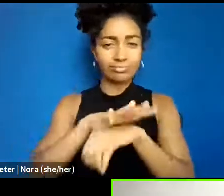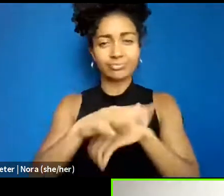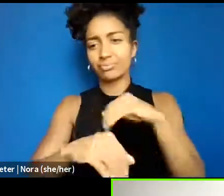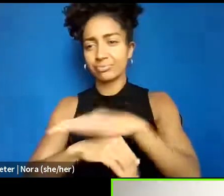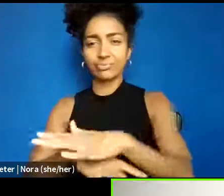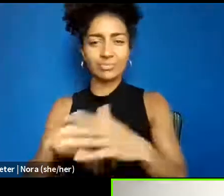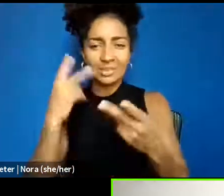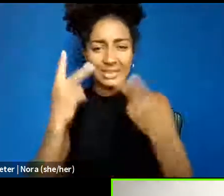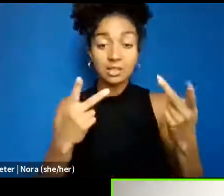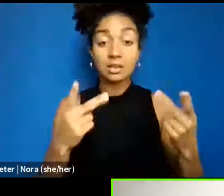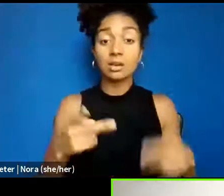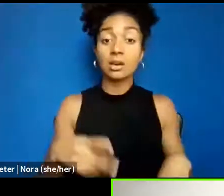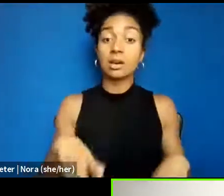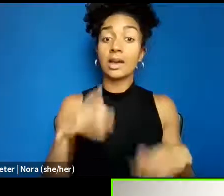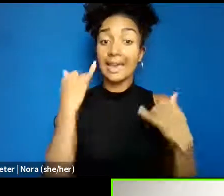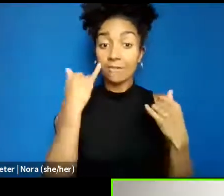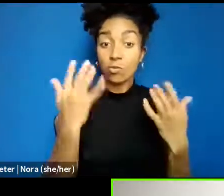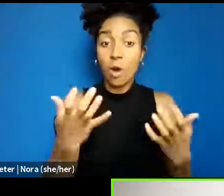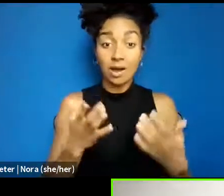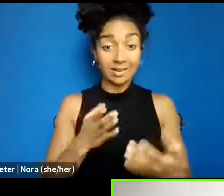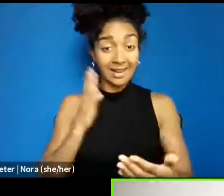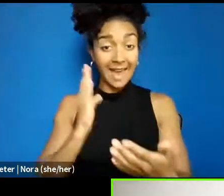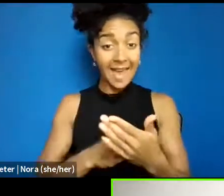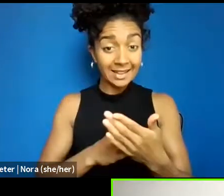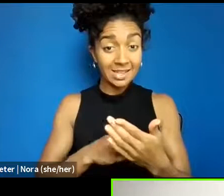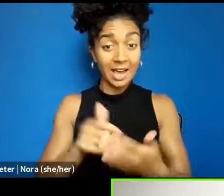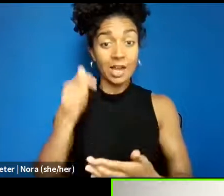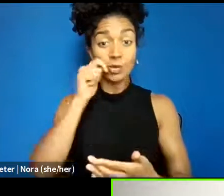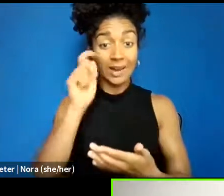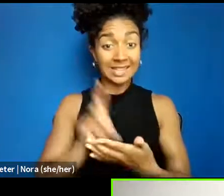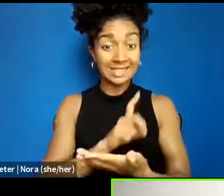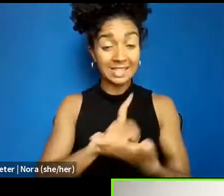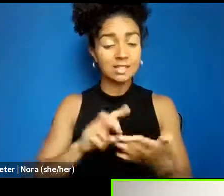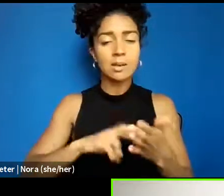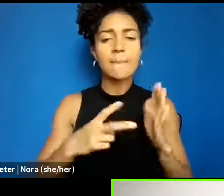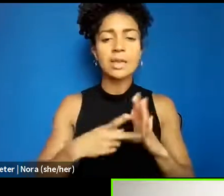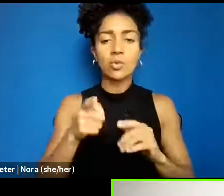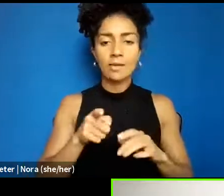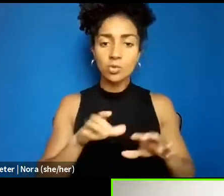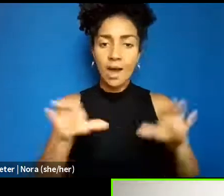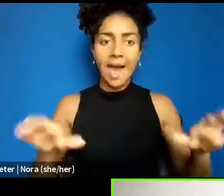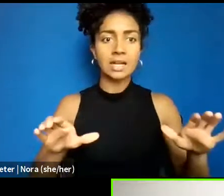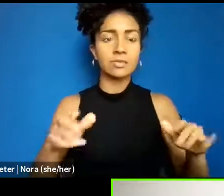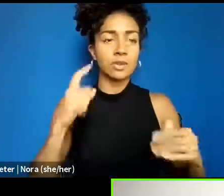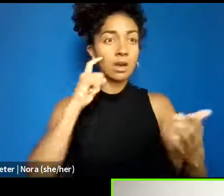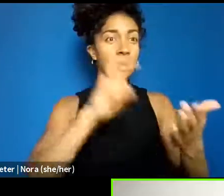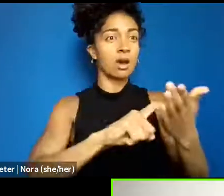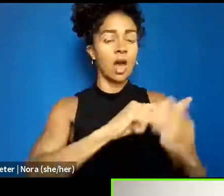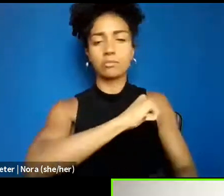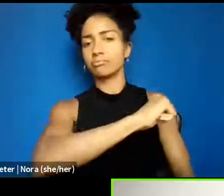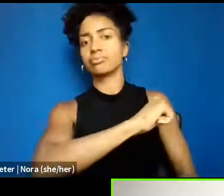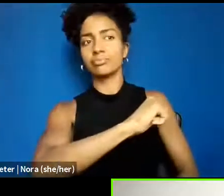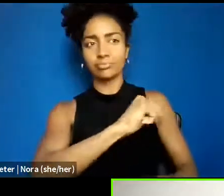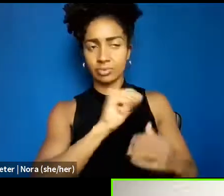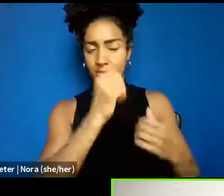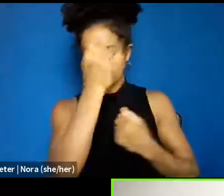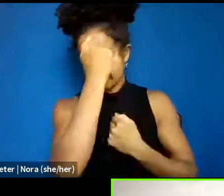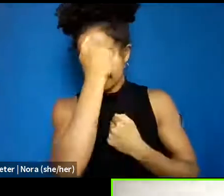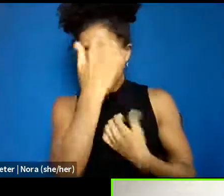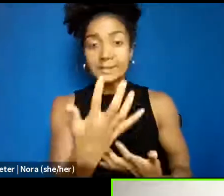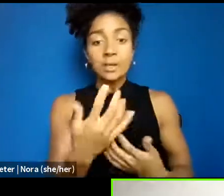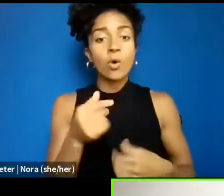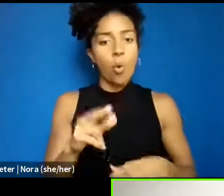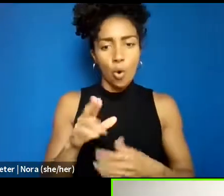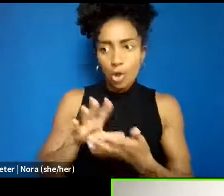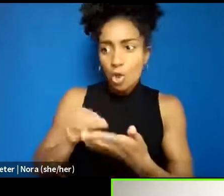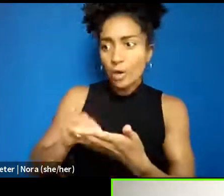around actively counteracting all of that, learning some behaviors or unlearning